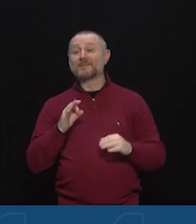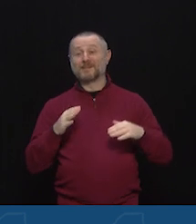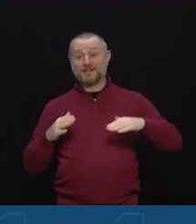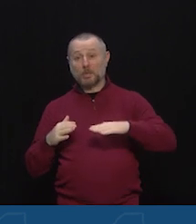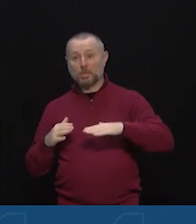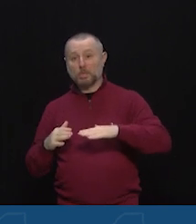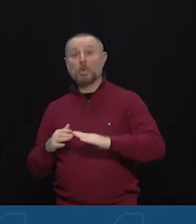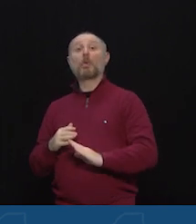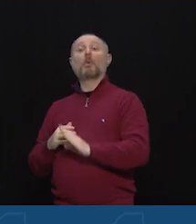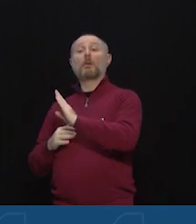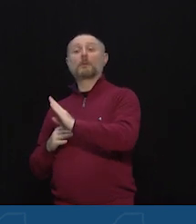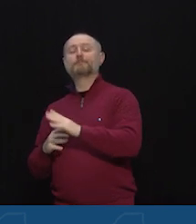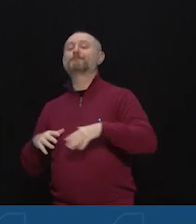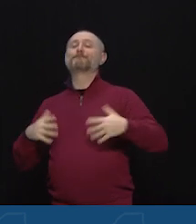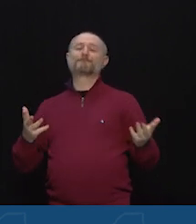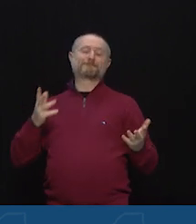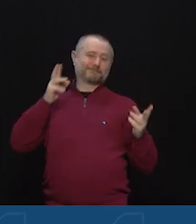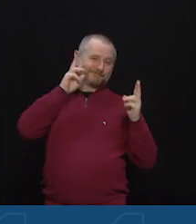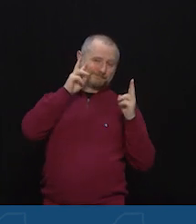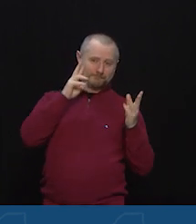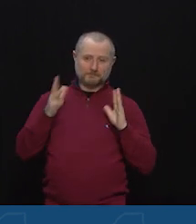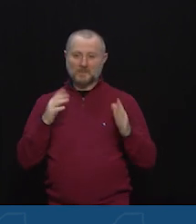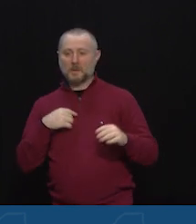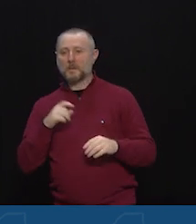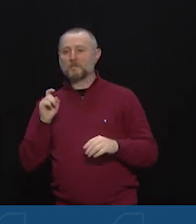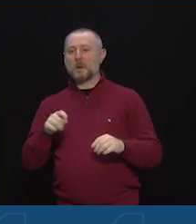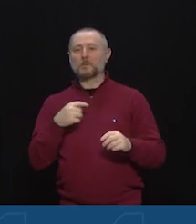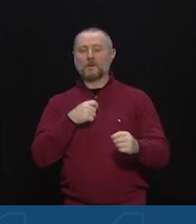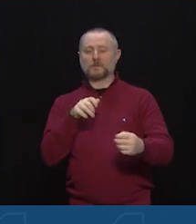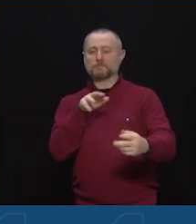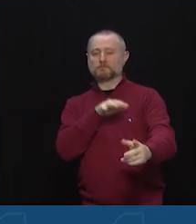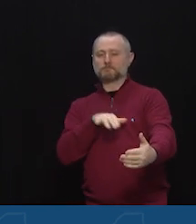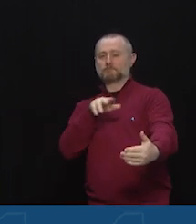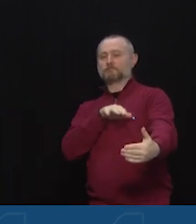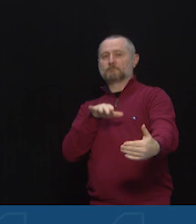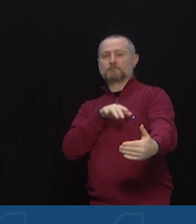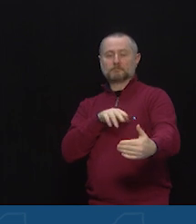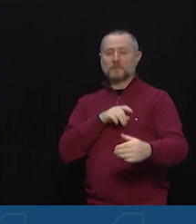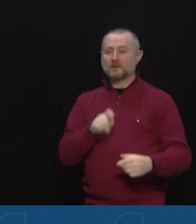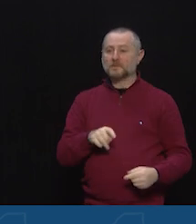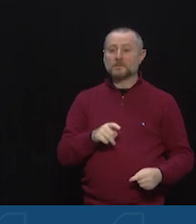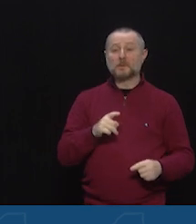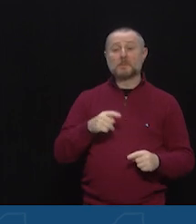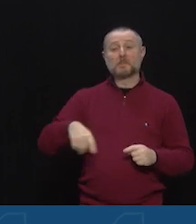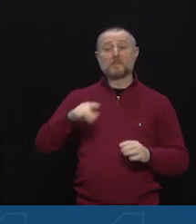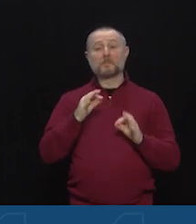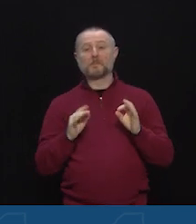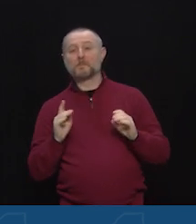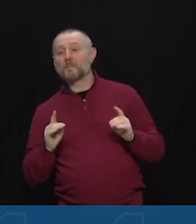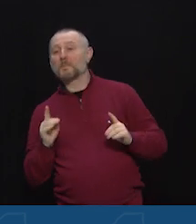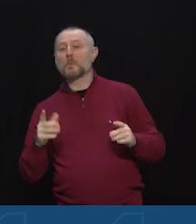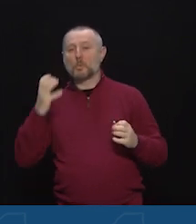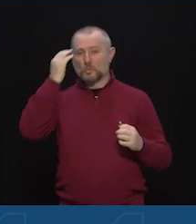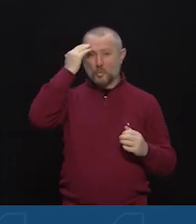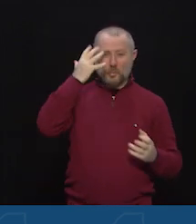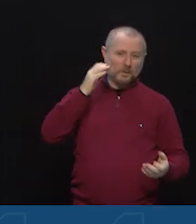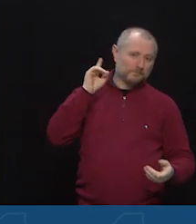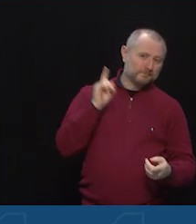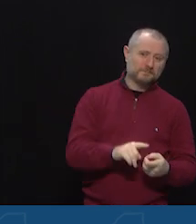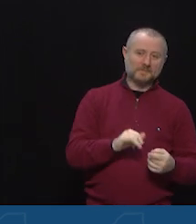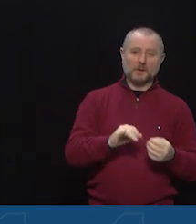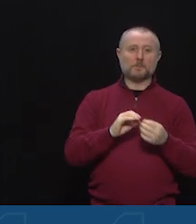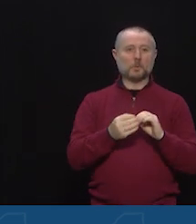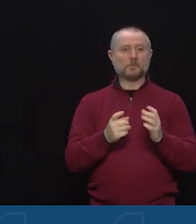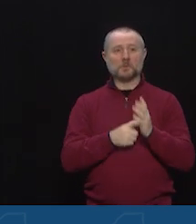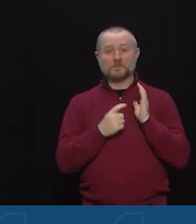that flexibility, and I'm going to continue to reserve that, but also people are waiting to hear when some of these restrictions can be lifted, and so we're going to